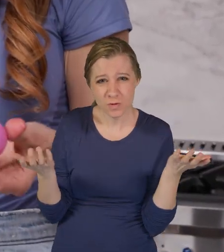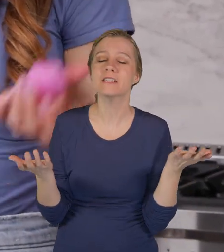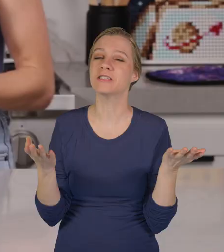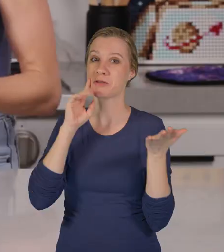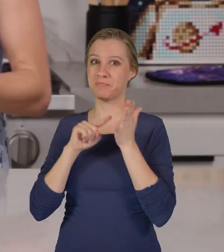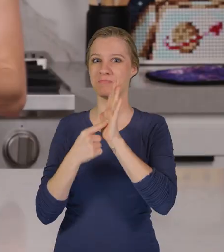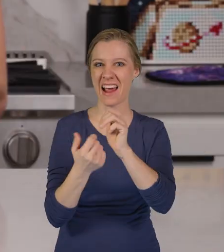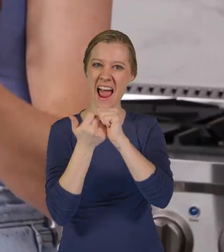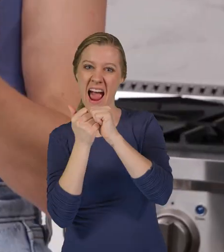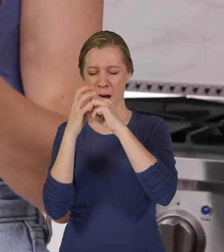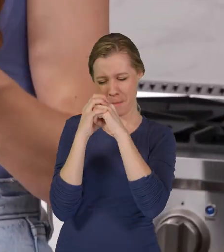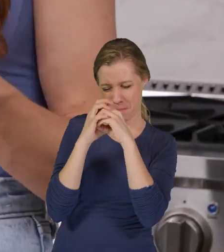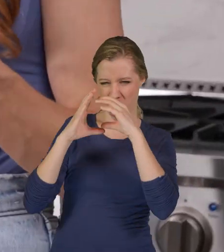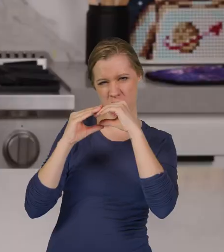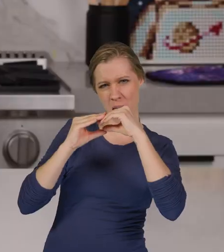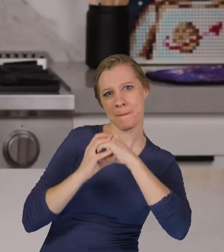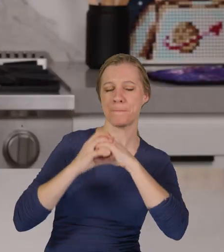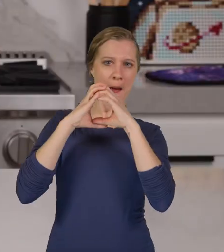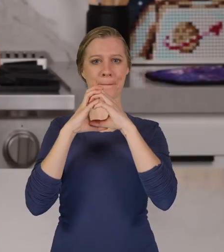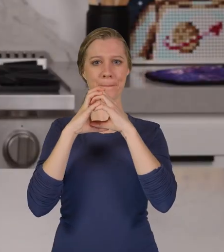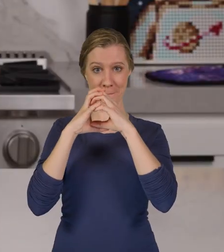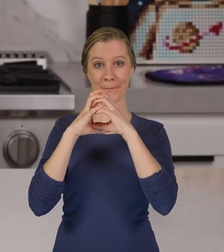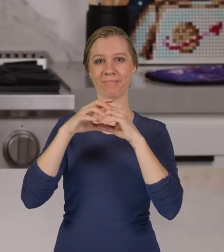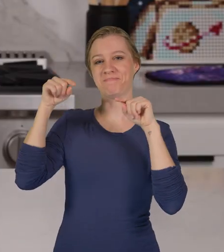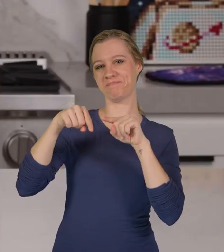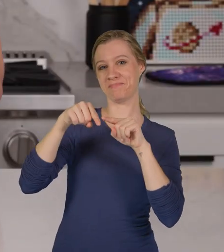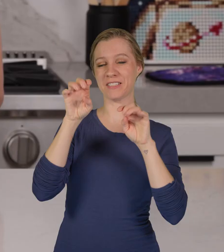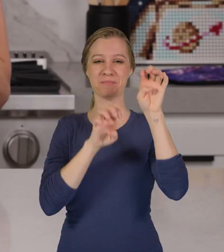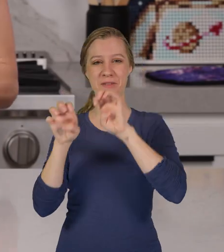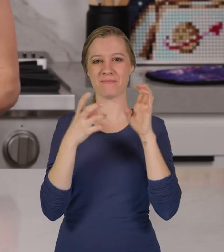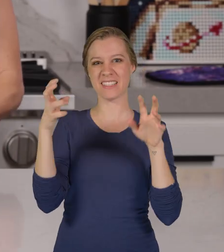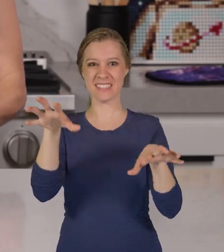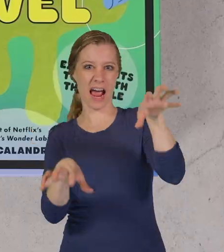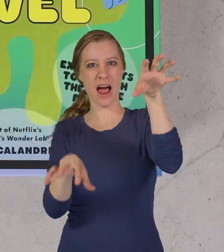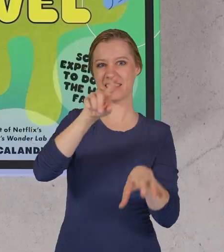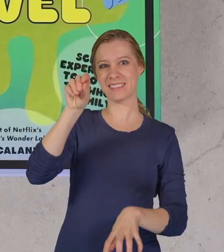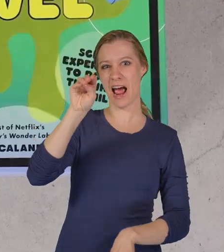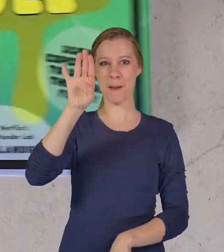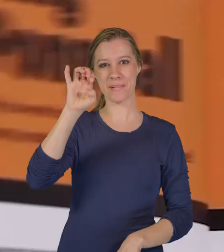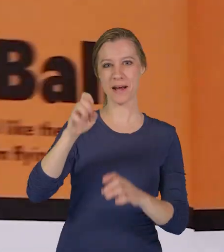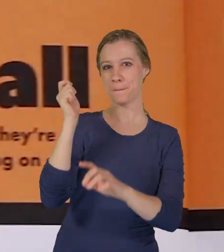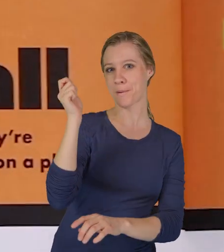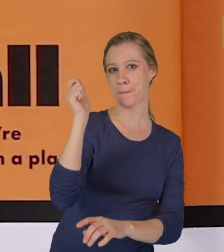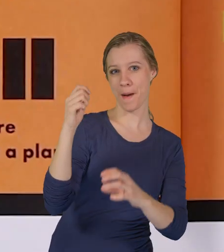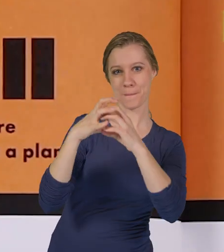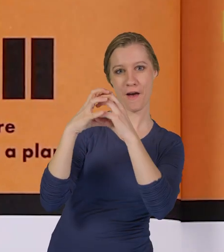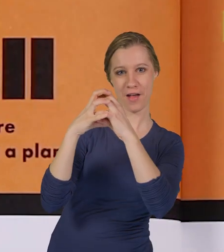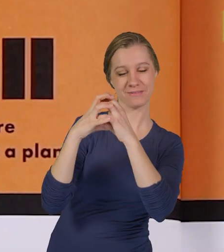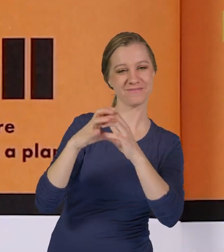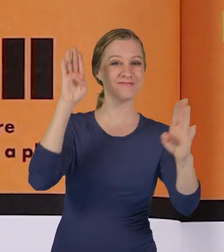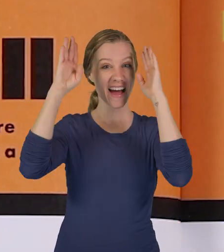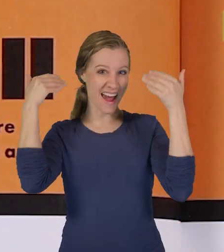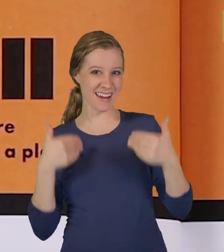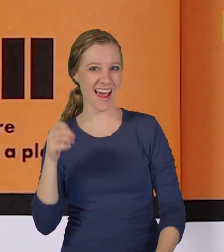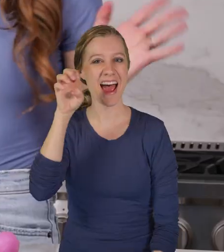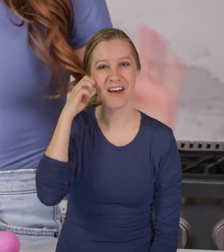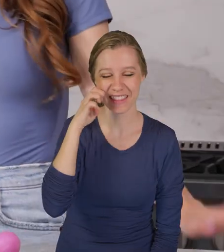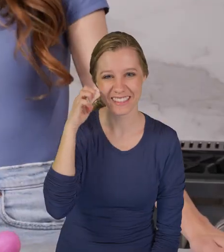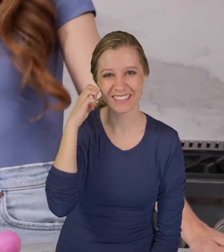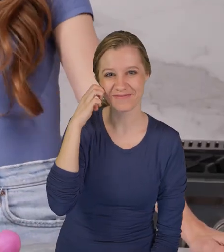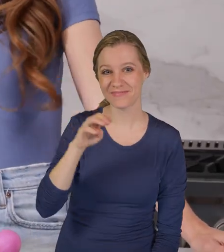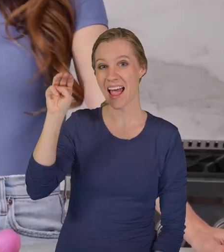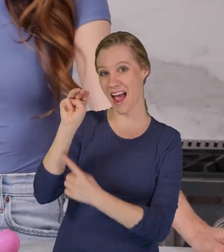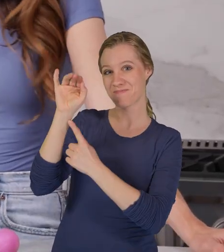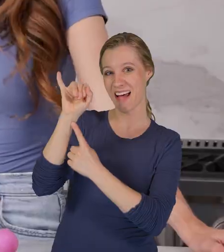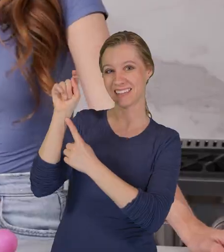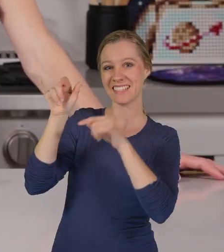What do you do? Today, we will teach you how to bring a pingpong ball back to life with my experiment, Zombie Ping Pong Ball. Hi